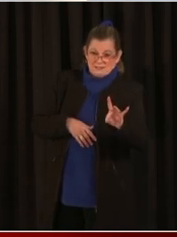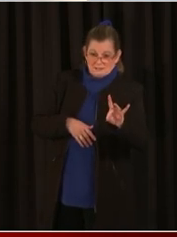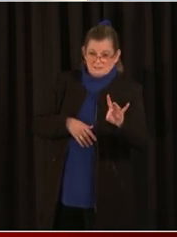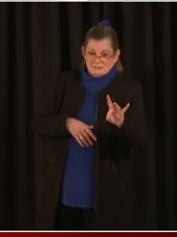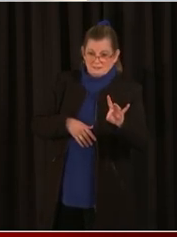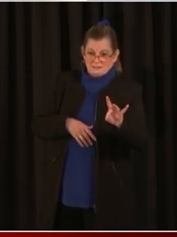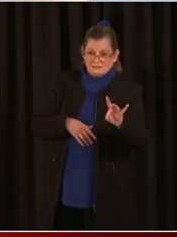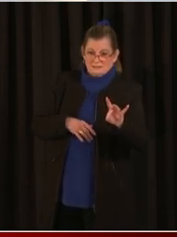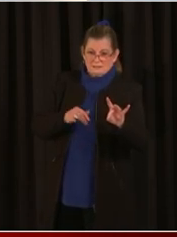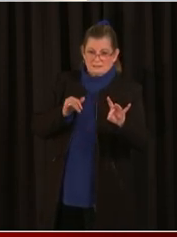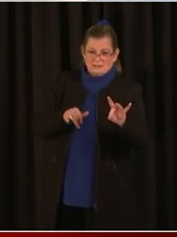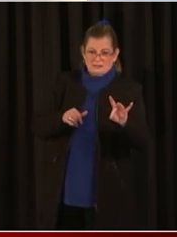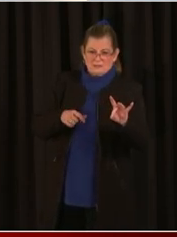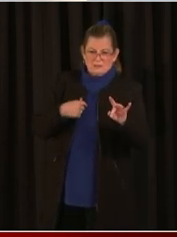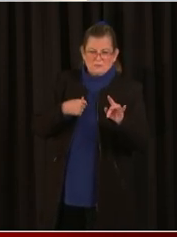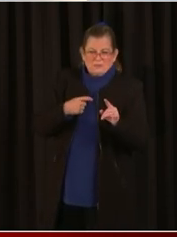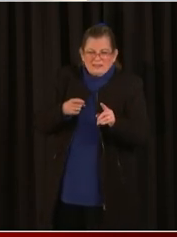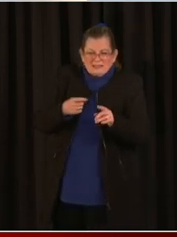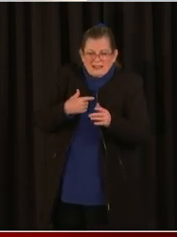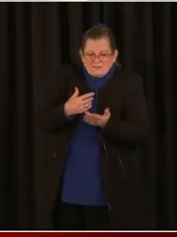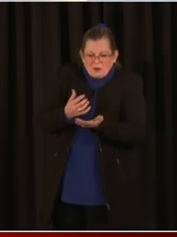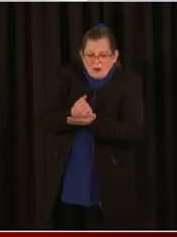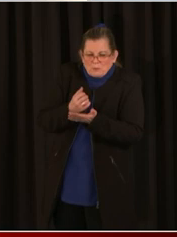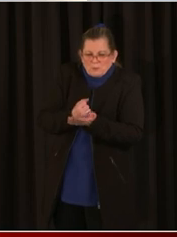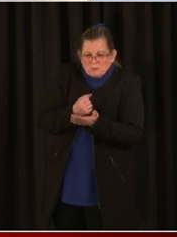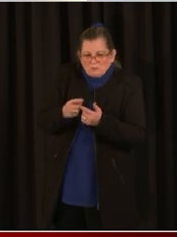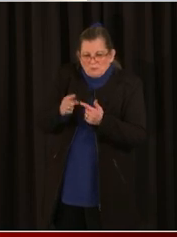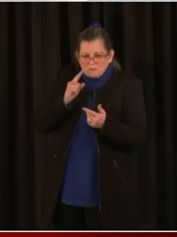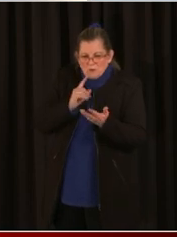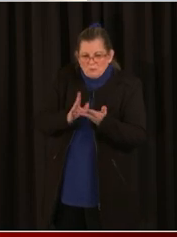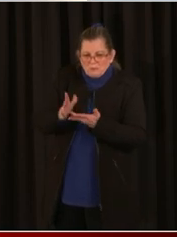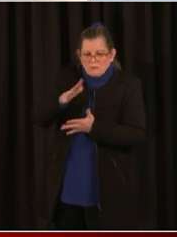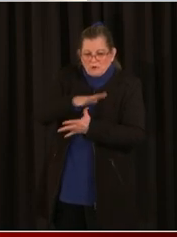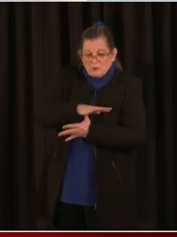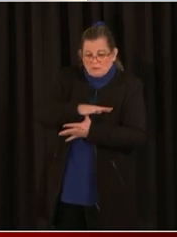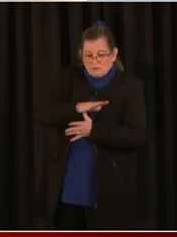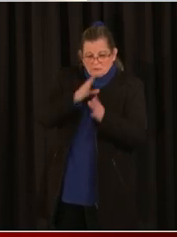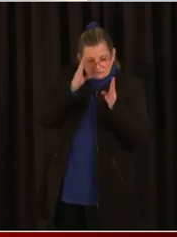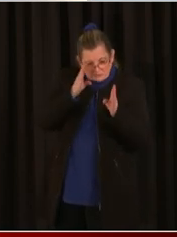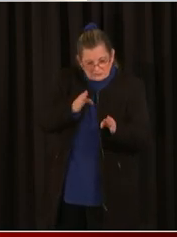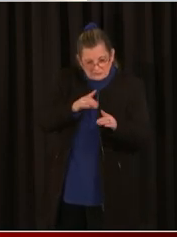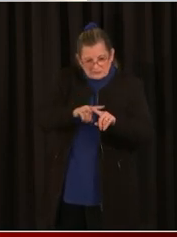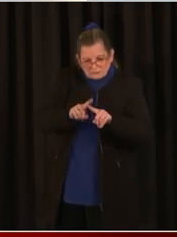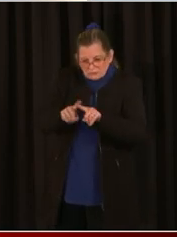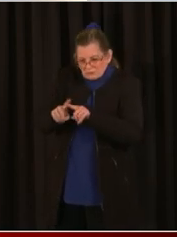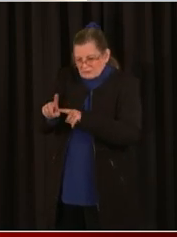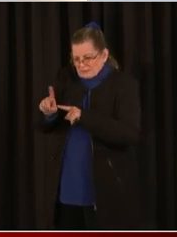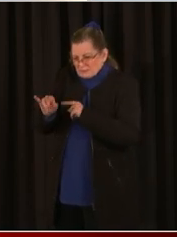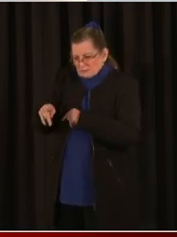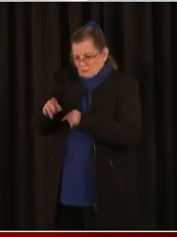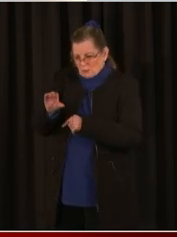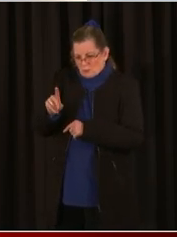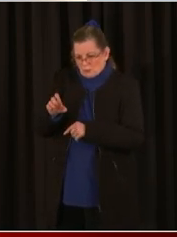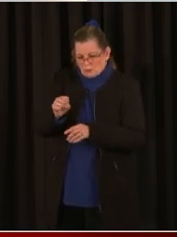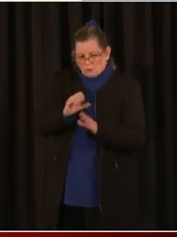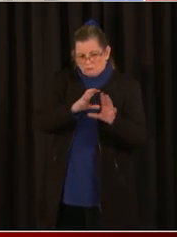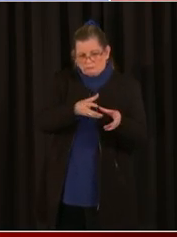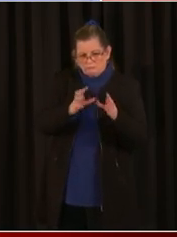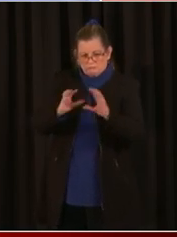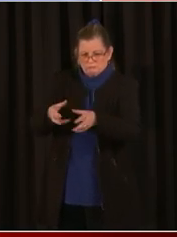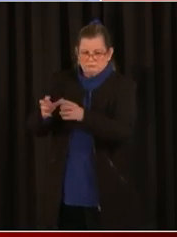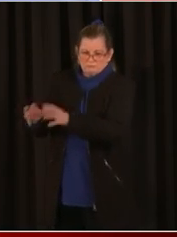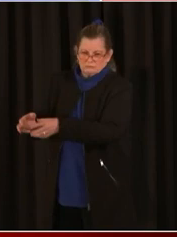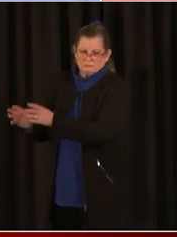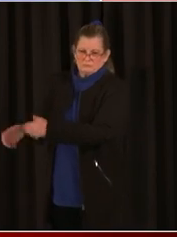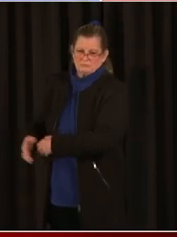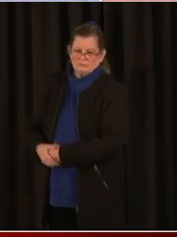necessitating our need to continue to have an opportunity for priority zip codes to schedule. Thank you, Madam Mayor. Thank